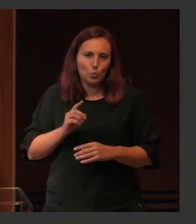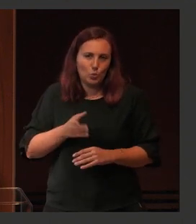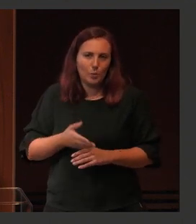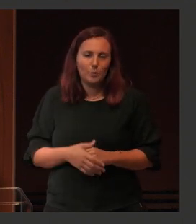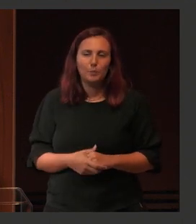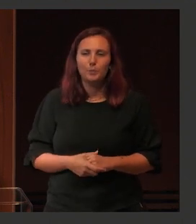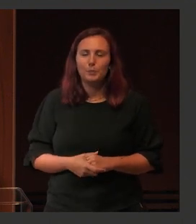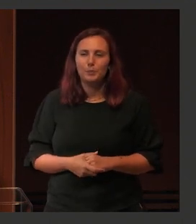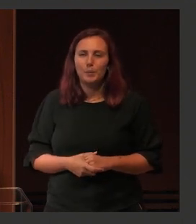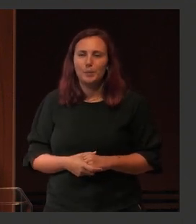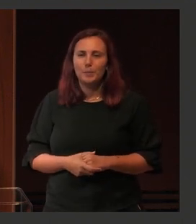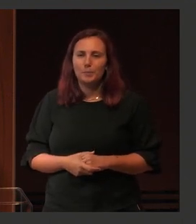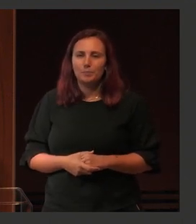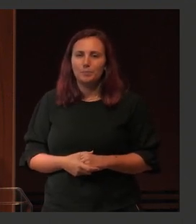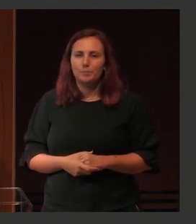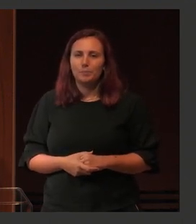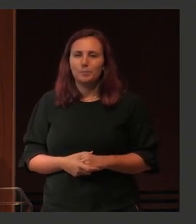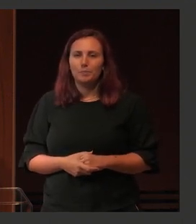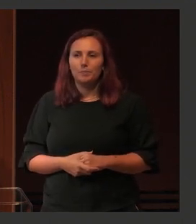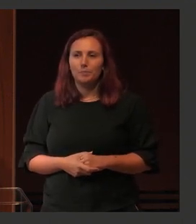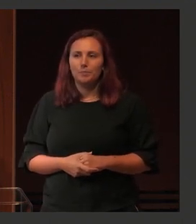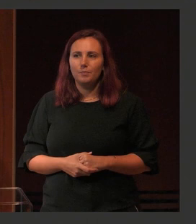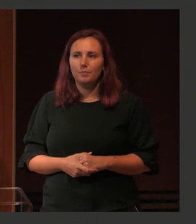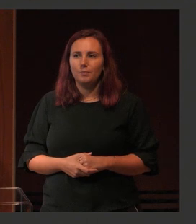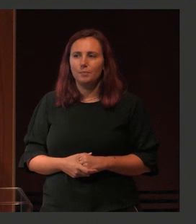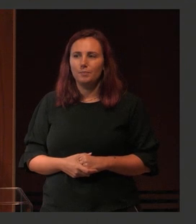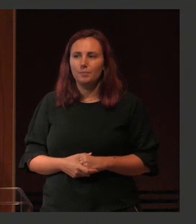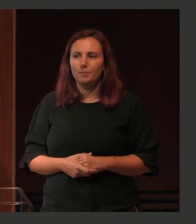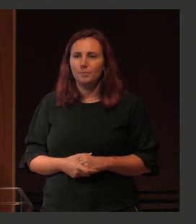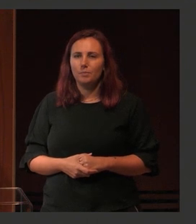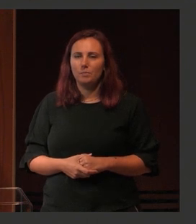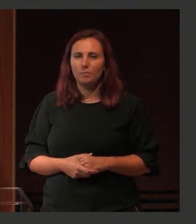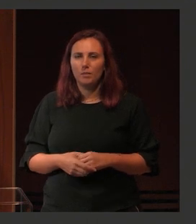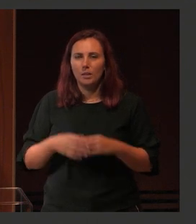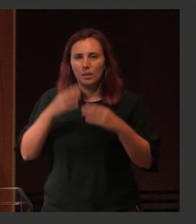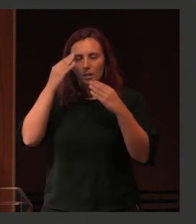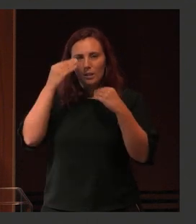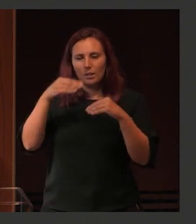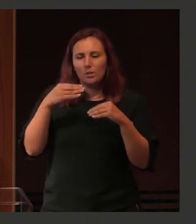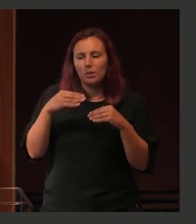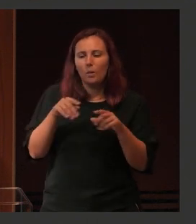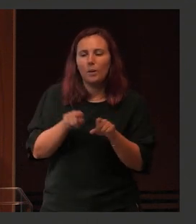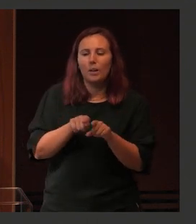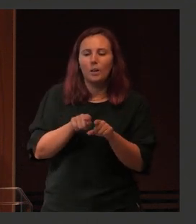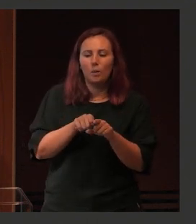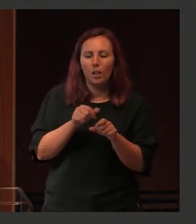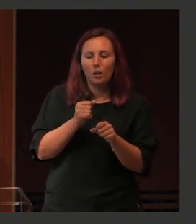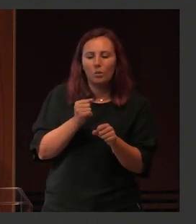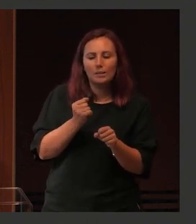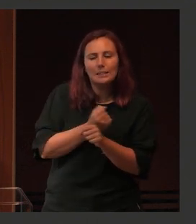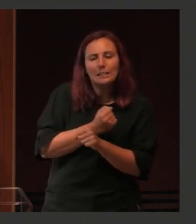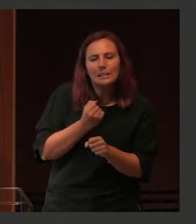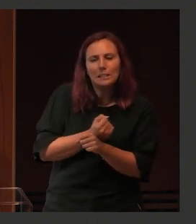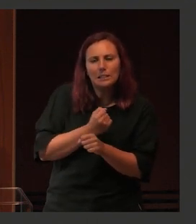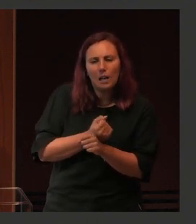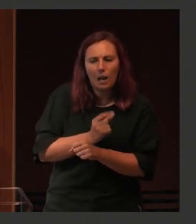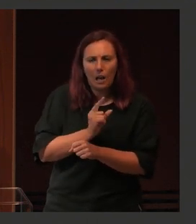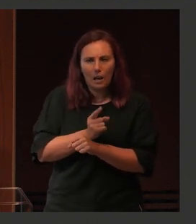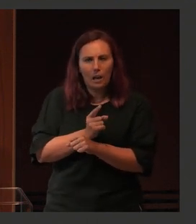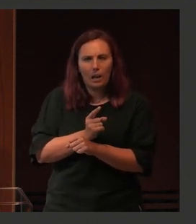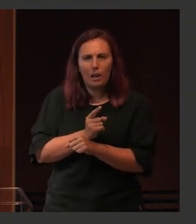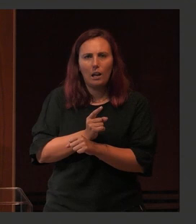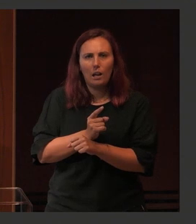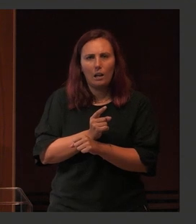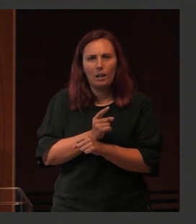treat your service or treat education as a service and not as a must-have. It is a